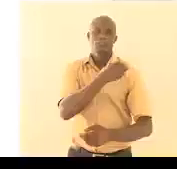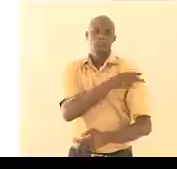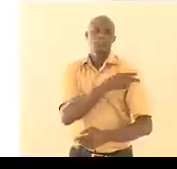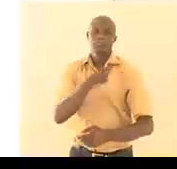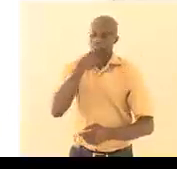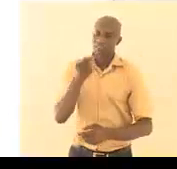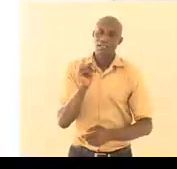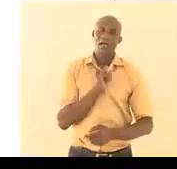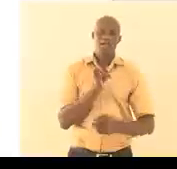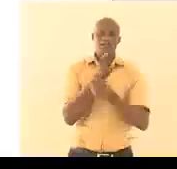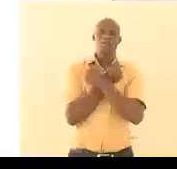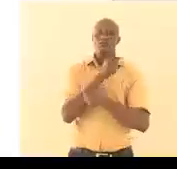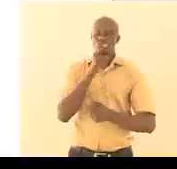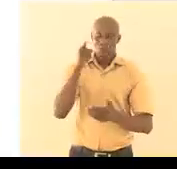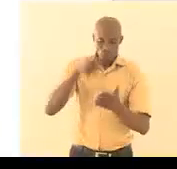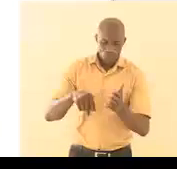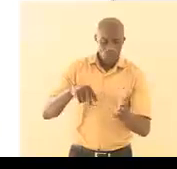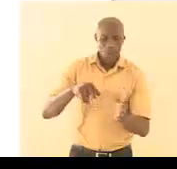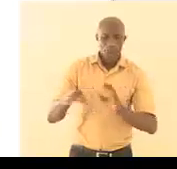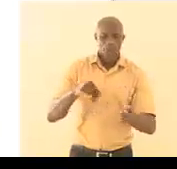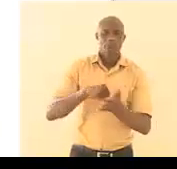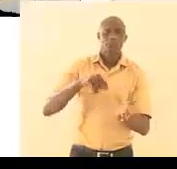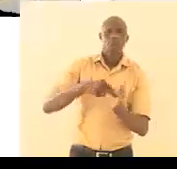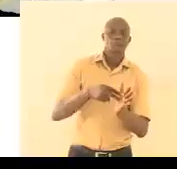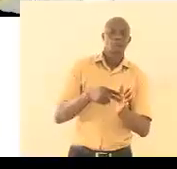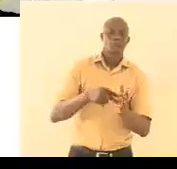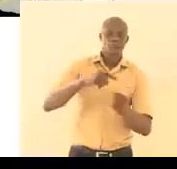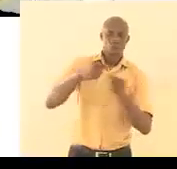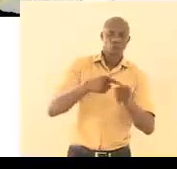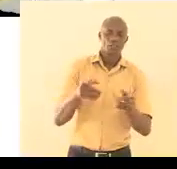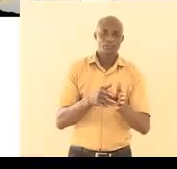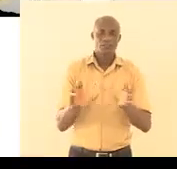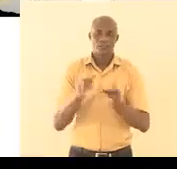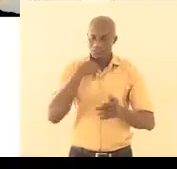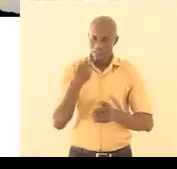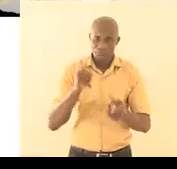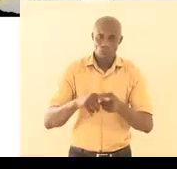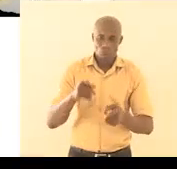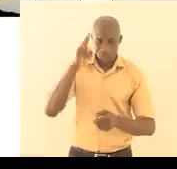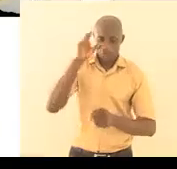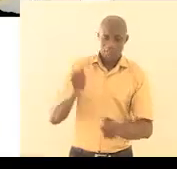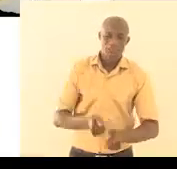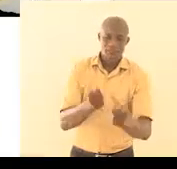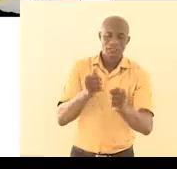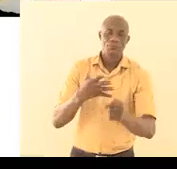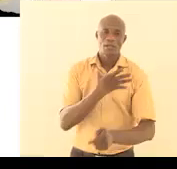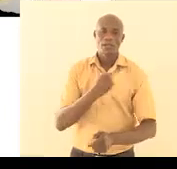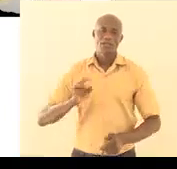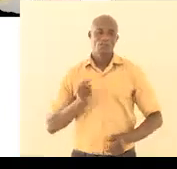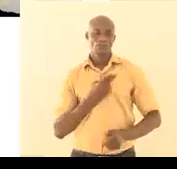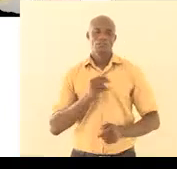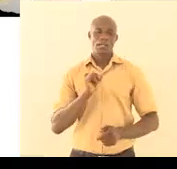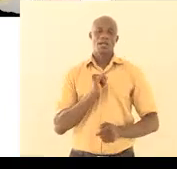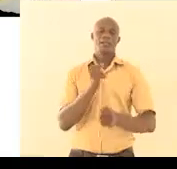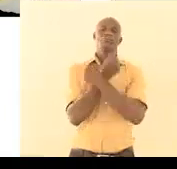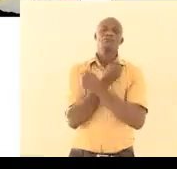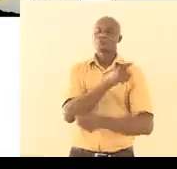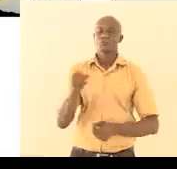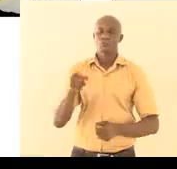love you, what does it mean? When Jesus says to his disciples and to us, I love